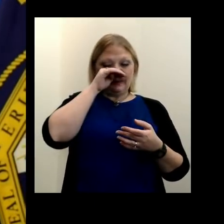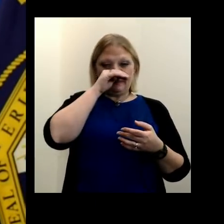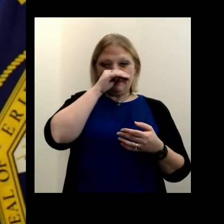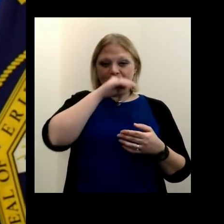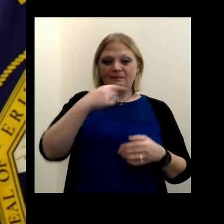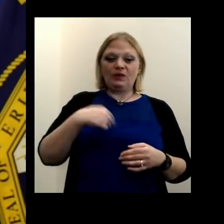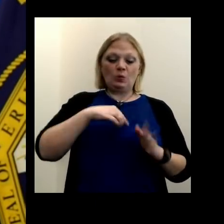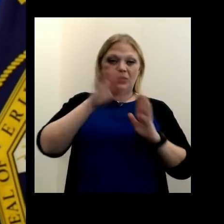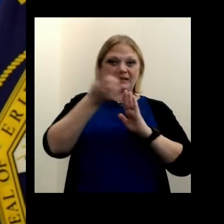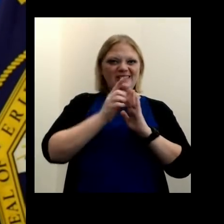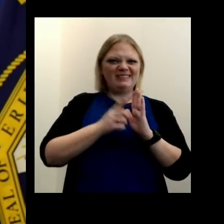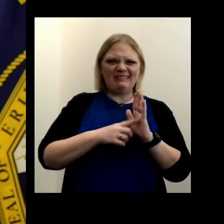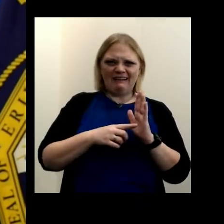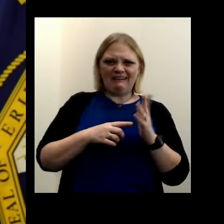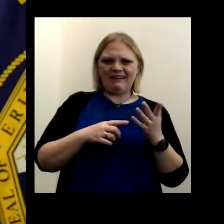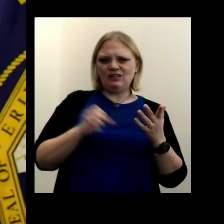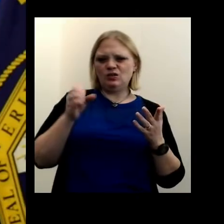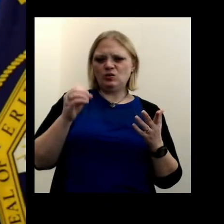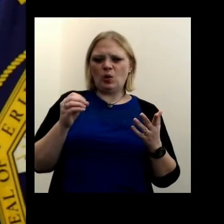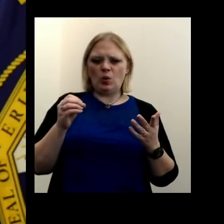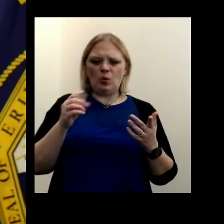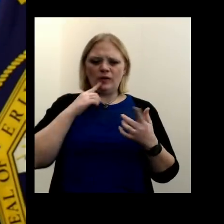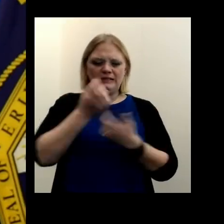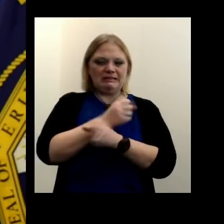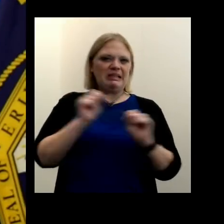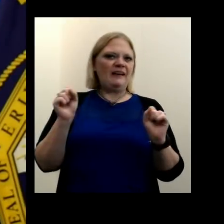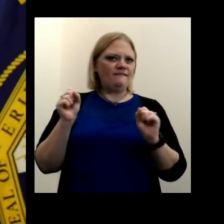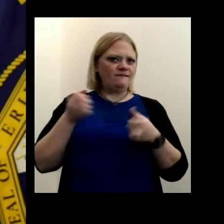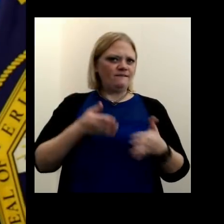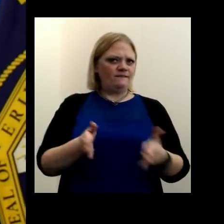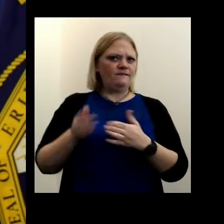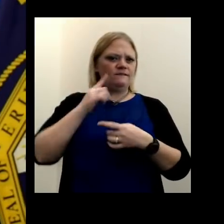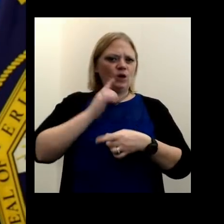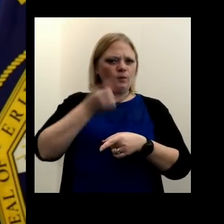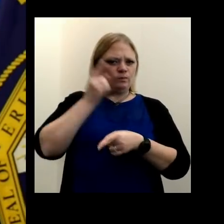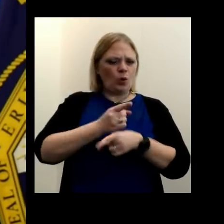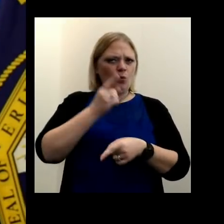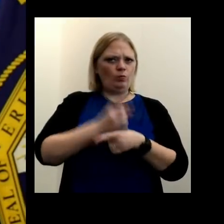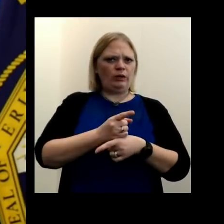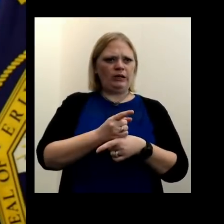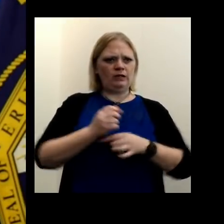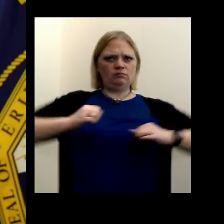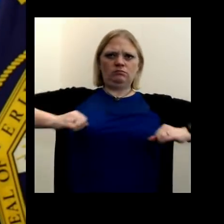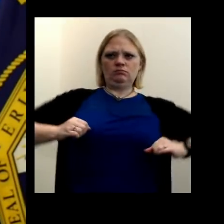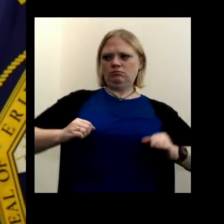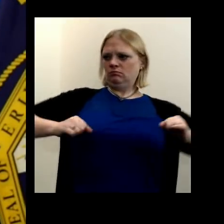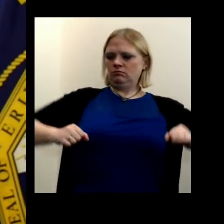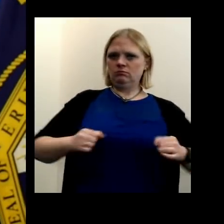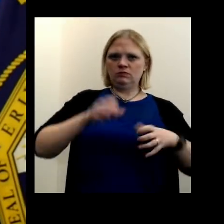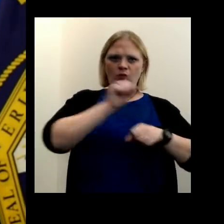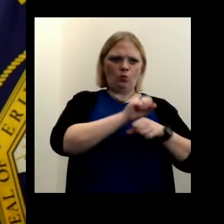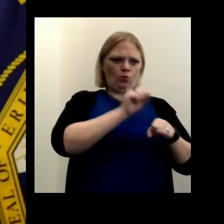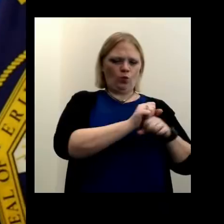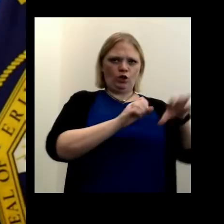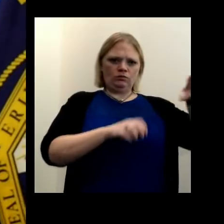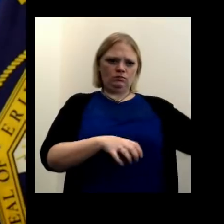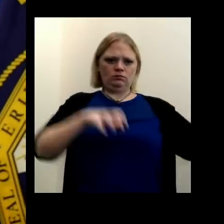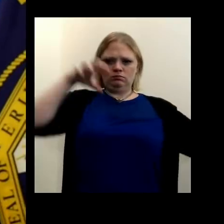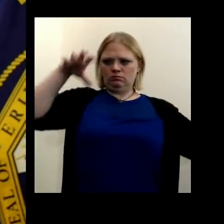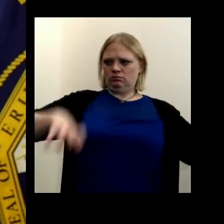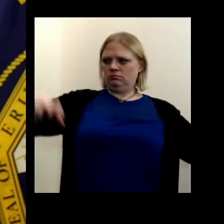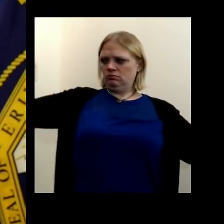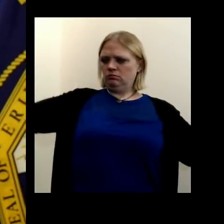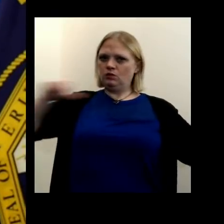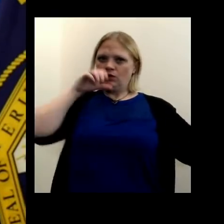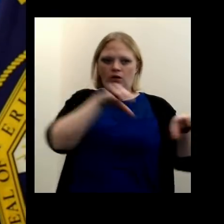it is we've designed it such that it is in a safe manner where there's appropriate space between workstations. So it's not individuals who are